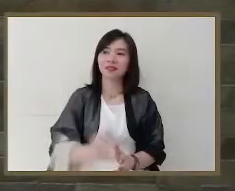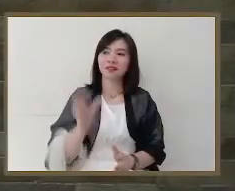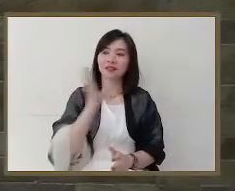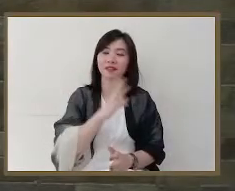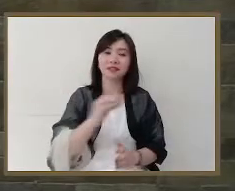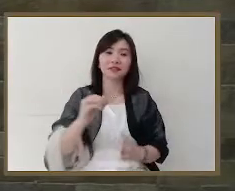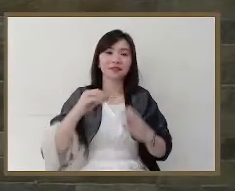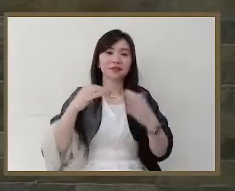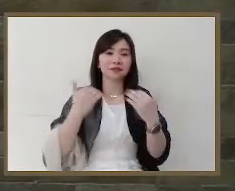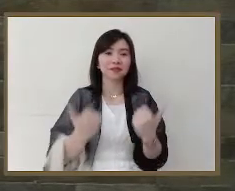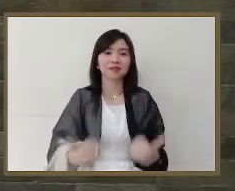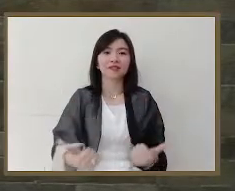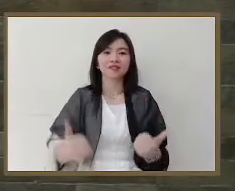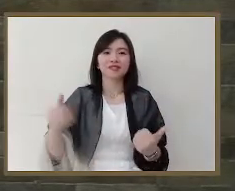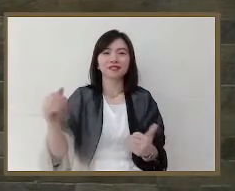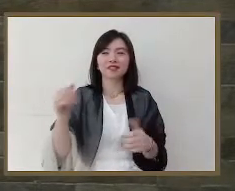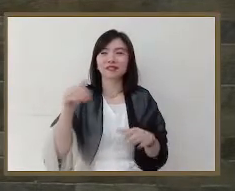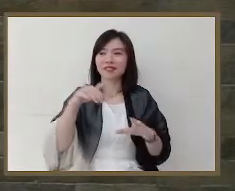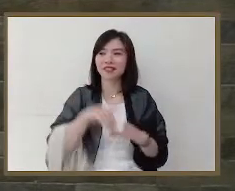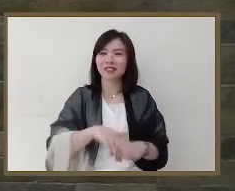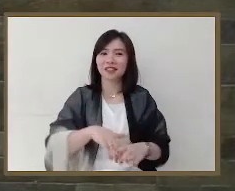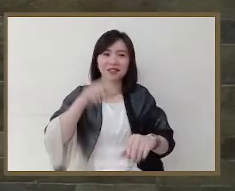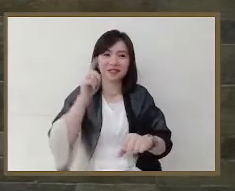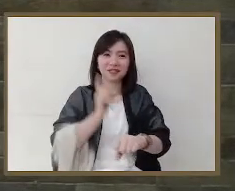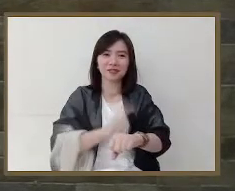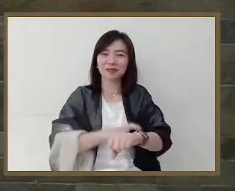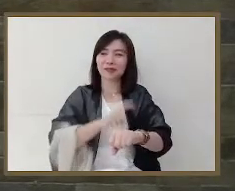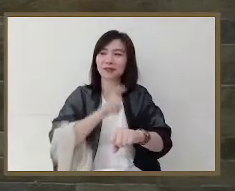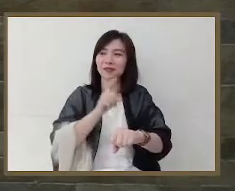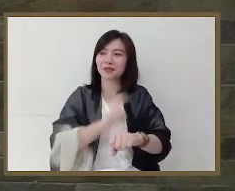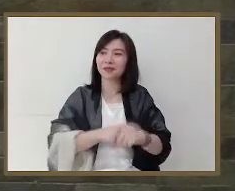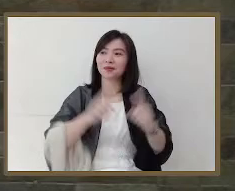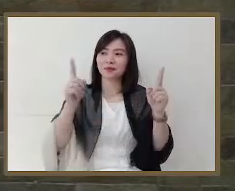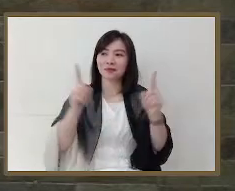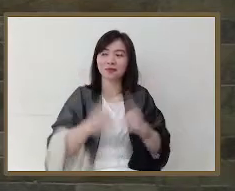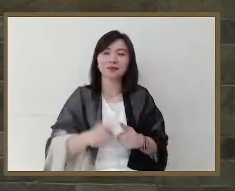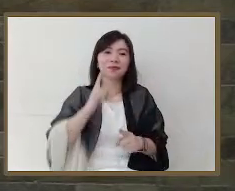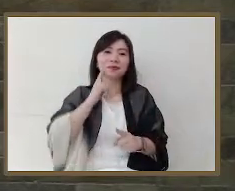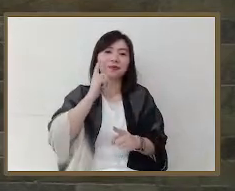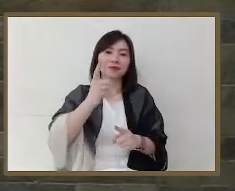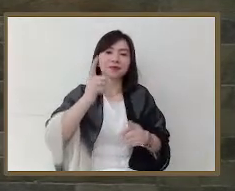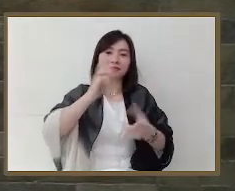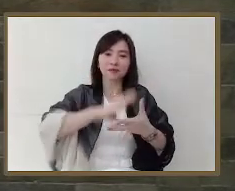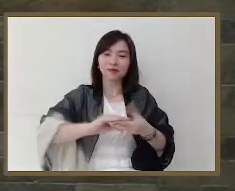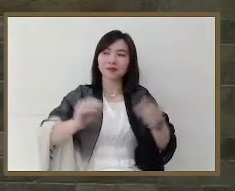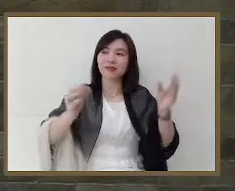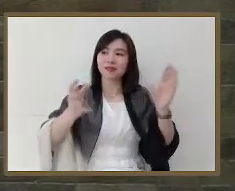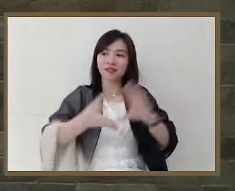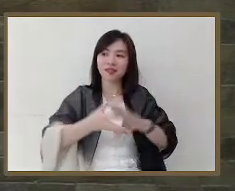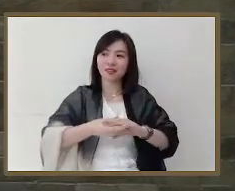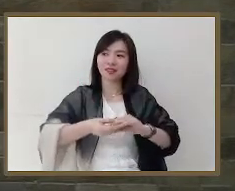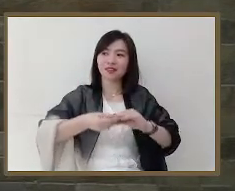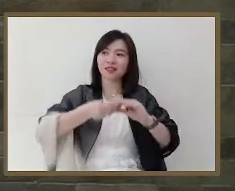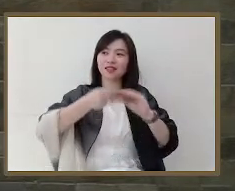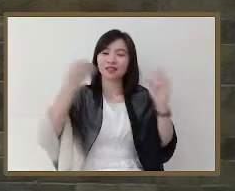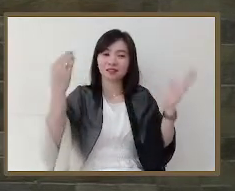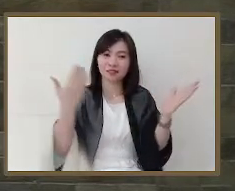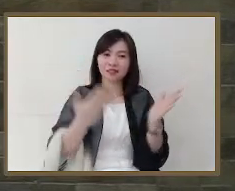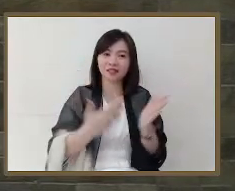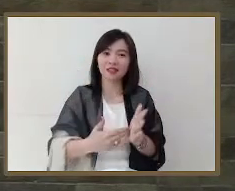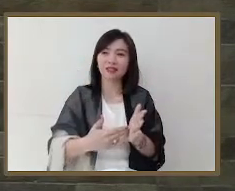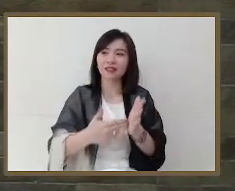And now is the time to tell the story